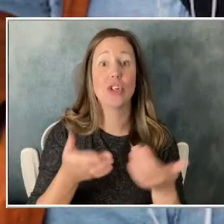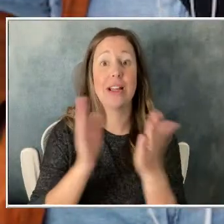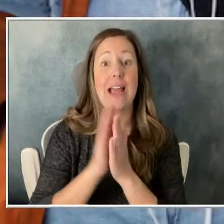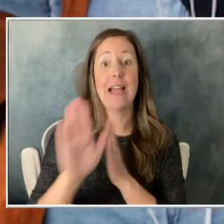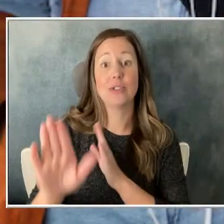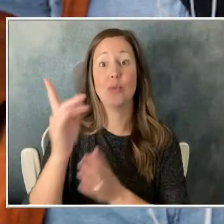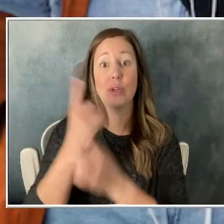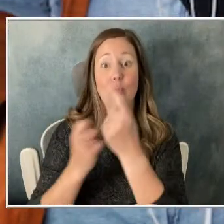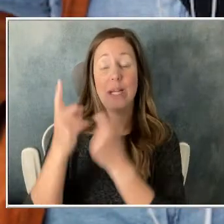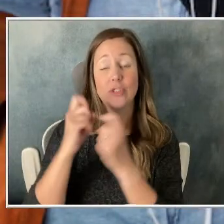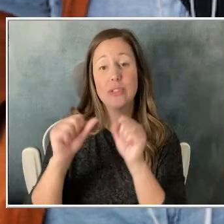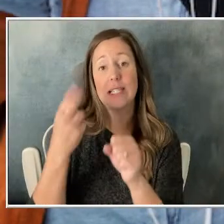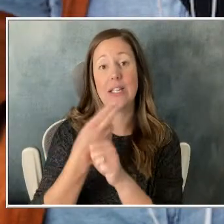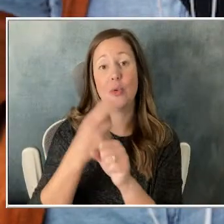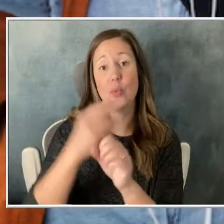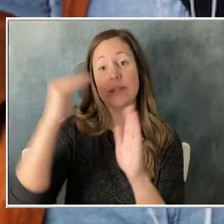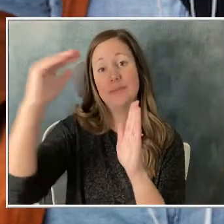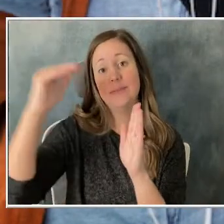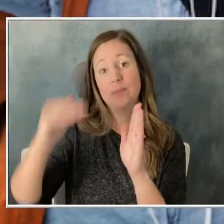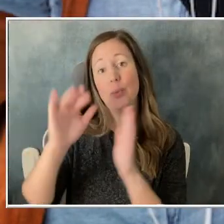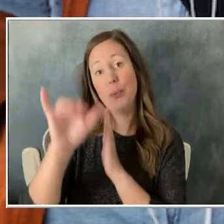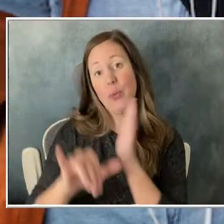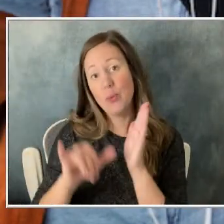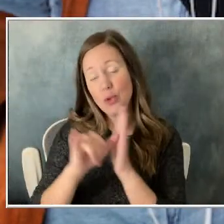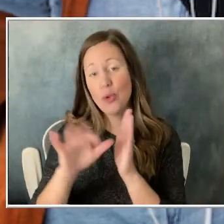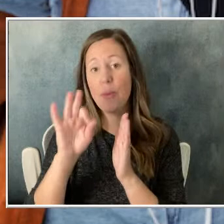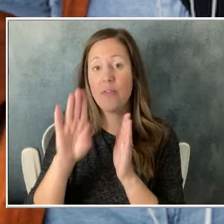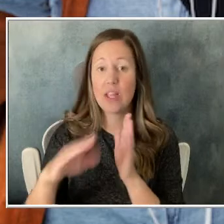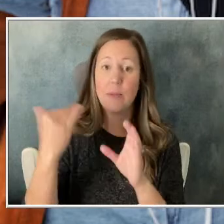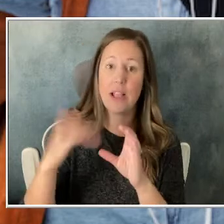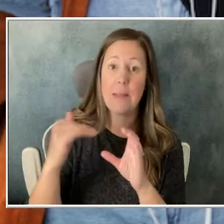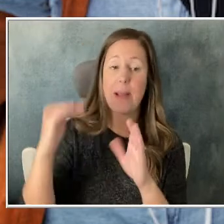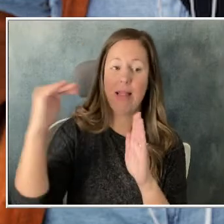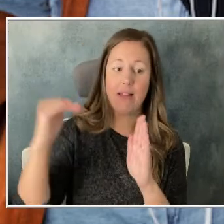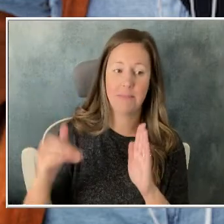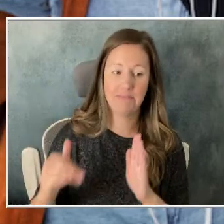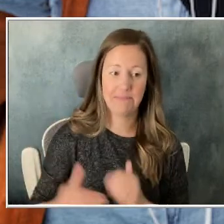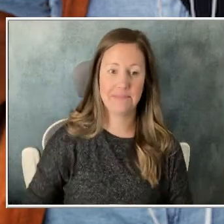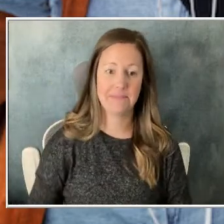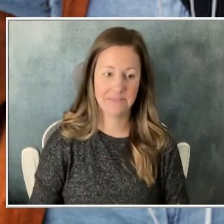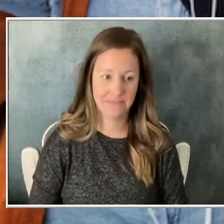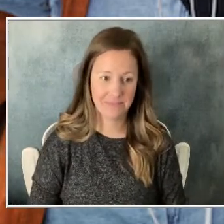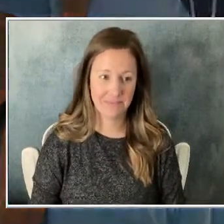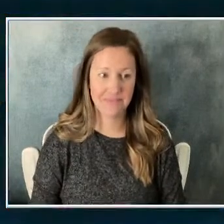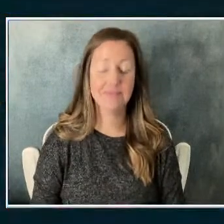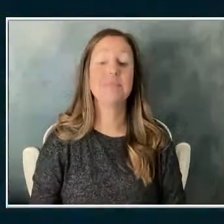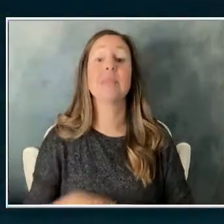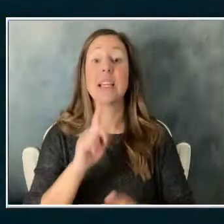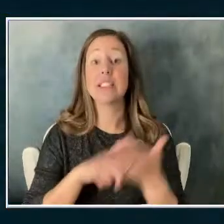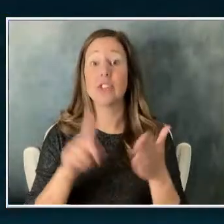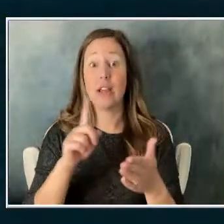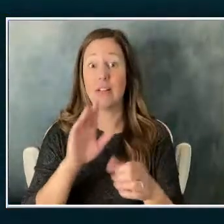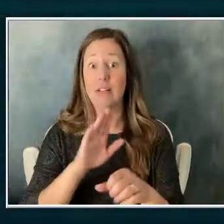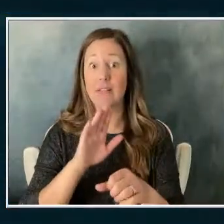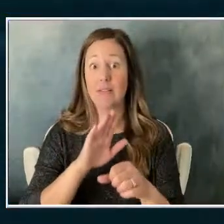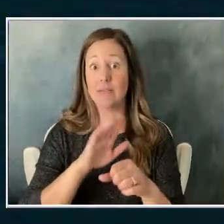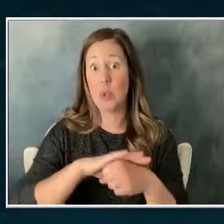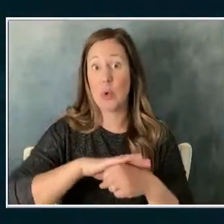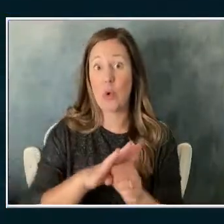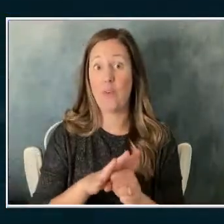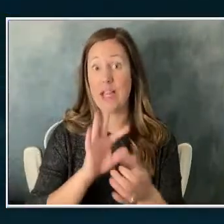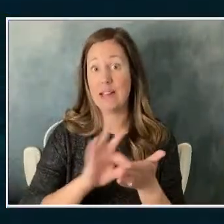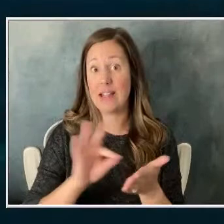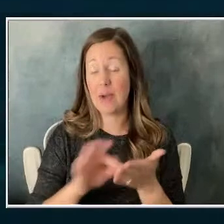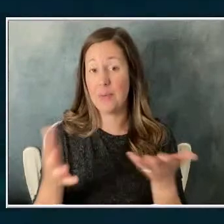can tweet us or email us at the Medical News Network. The info is right there on your screen. Let's get a quick check of our COVID count. Dr. Dana Hawkinson, Medical Director of